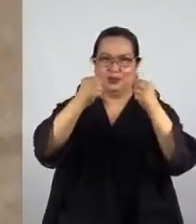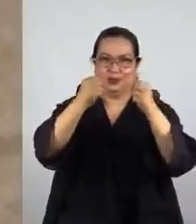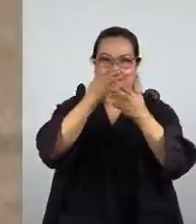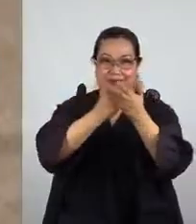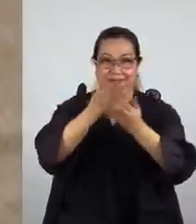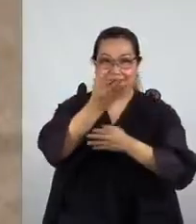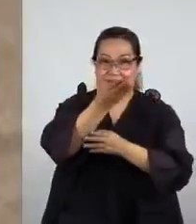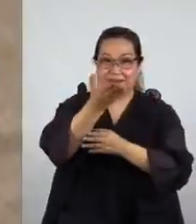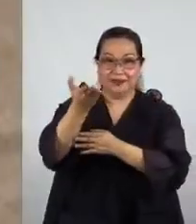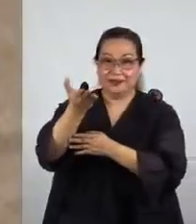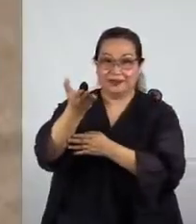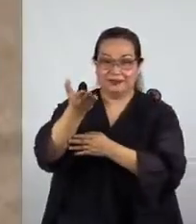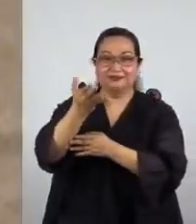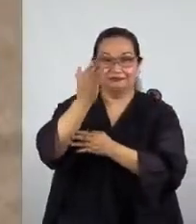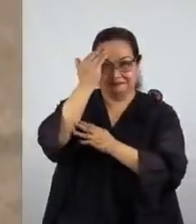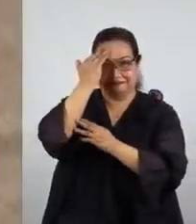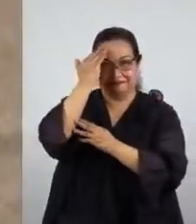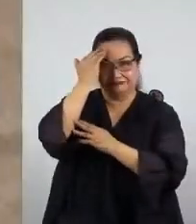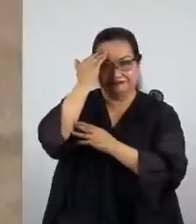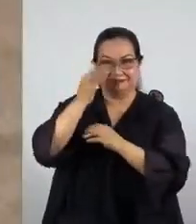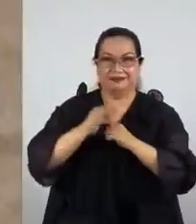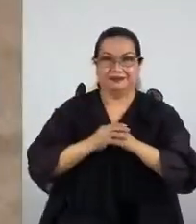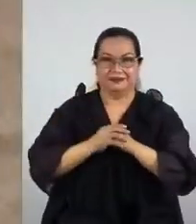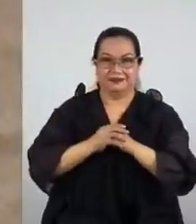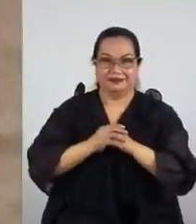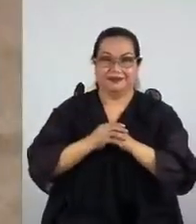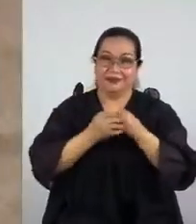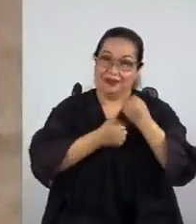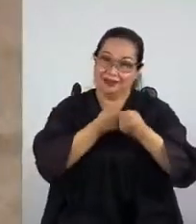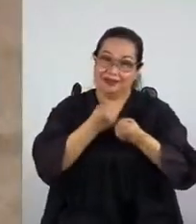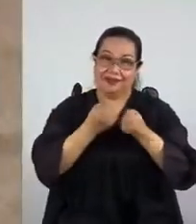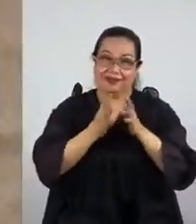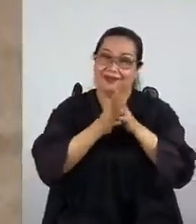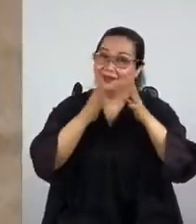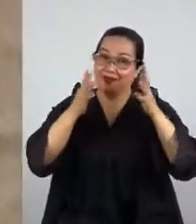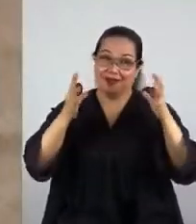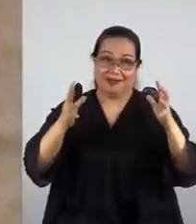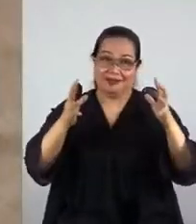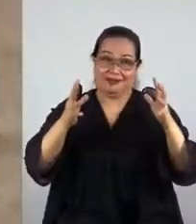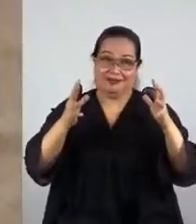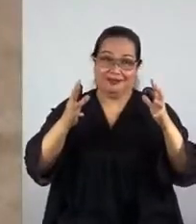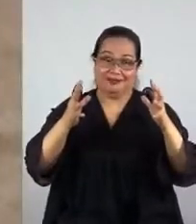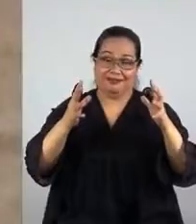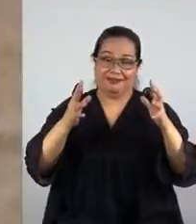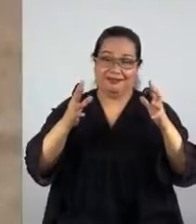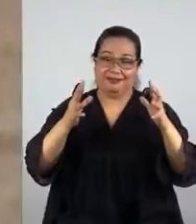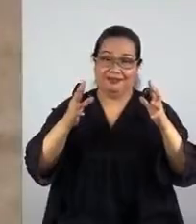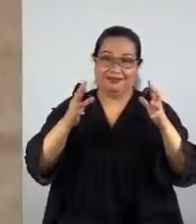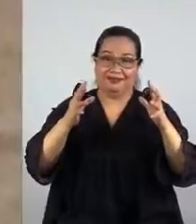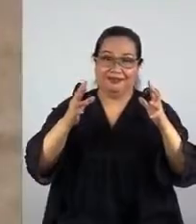you, I know, suffered so much.